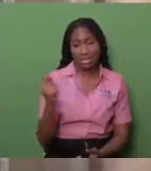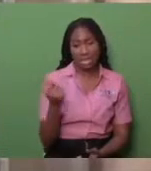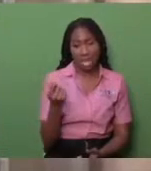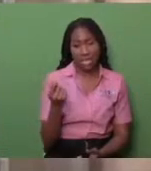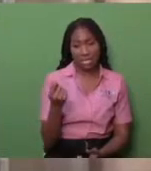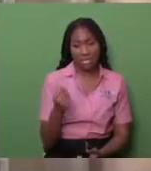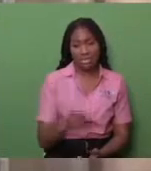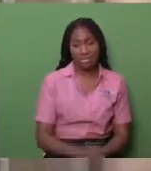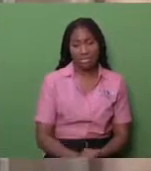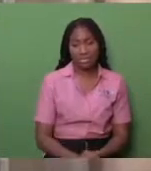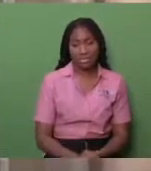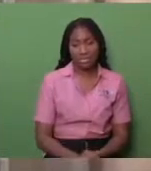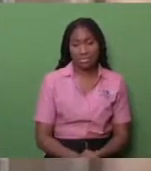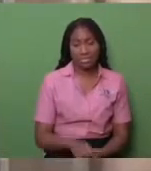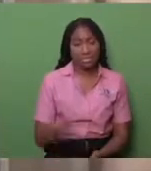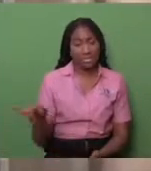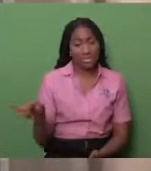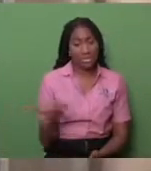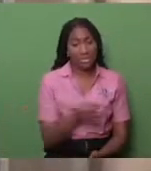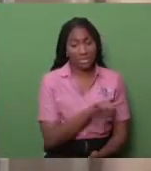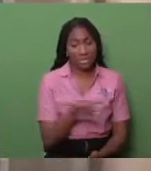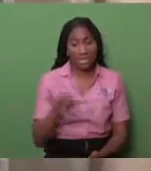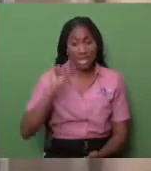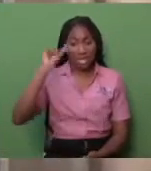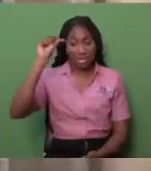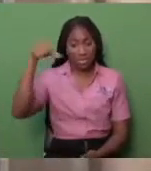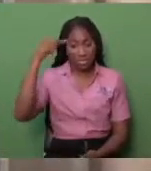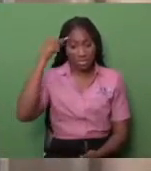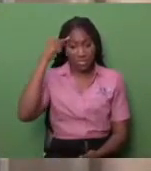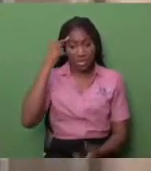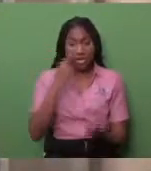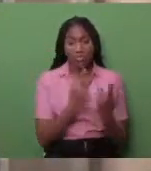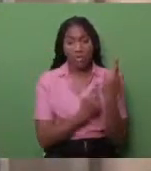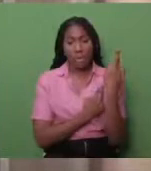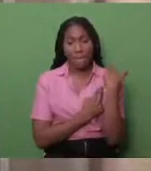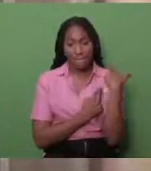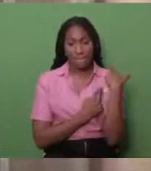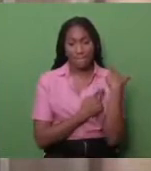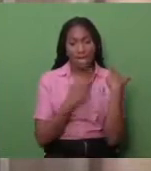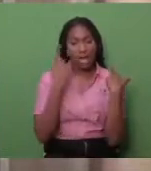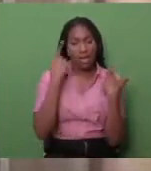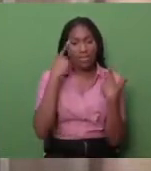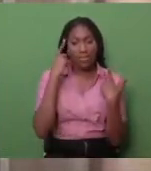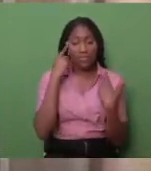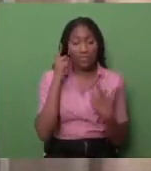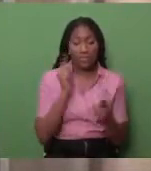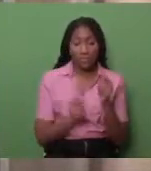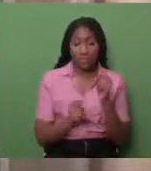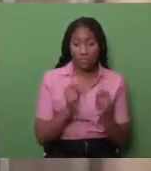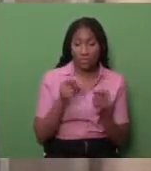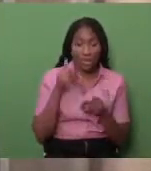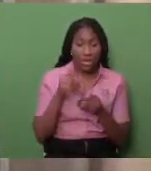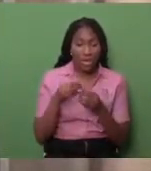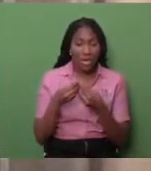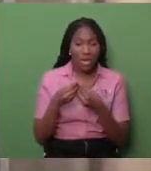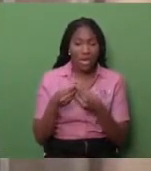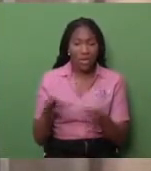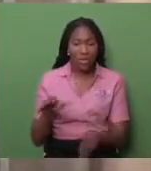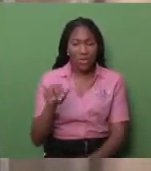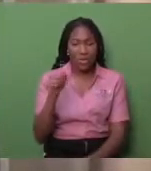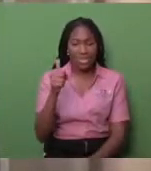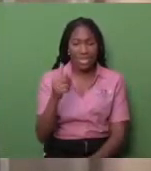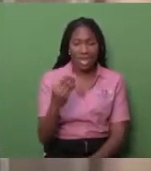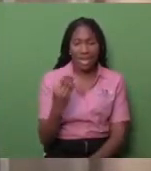The same government is responsible for our country losing almost $10 billion in